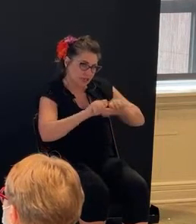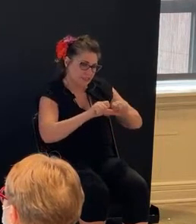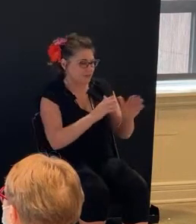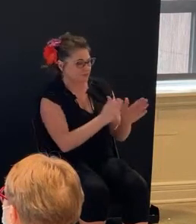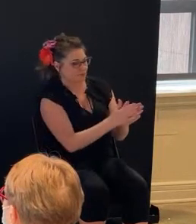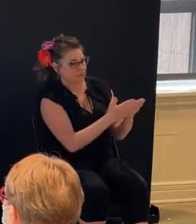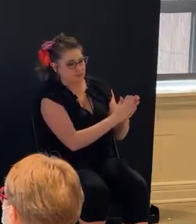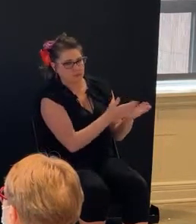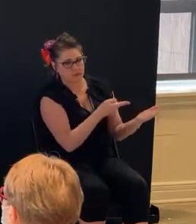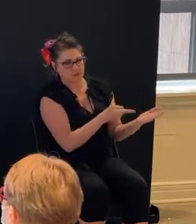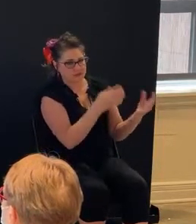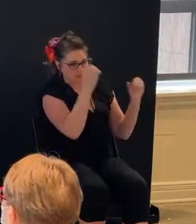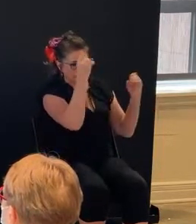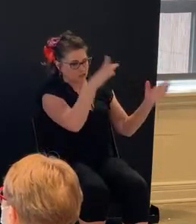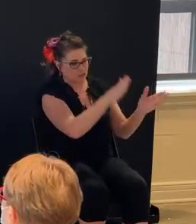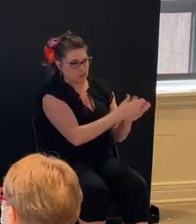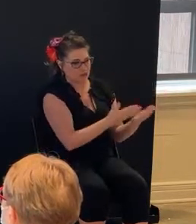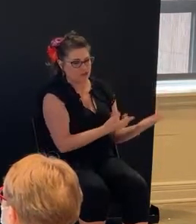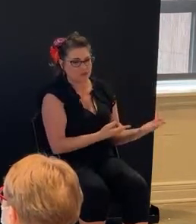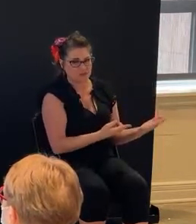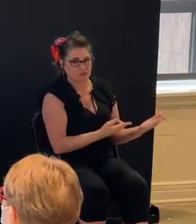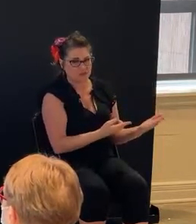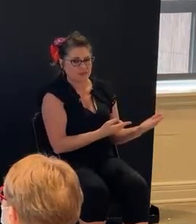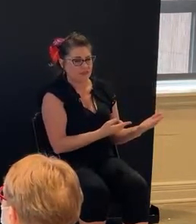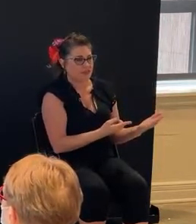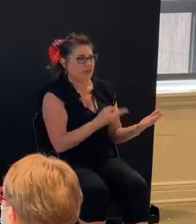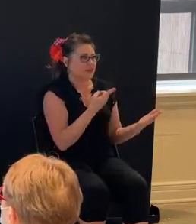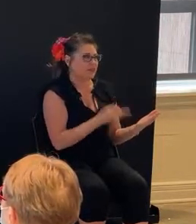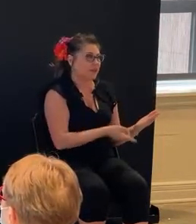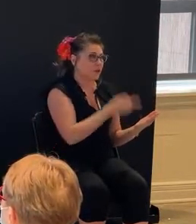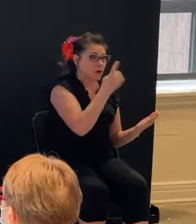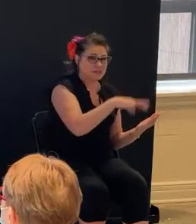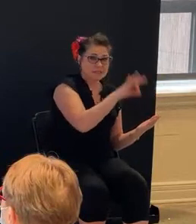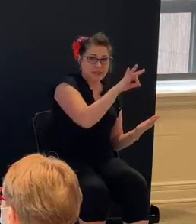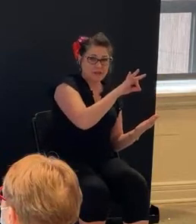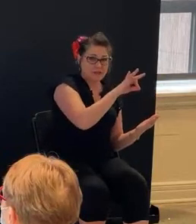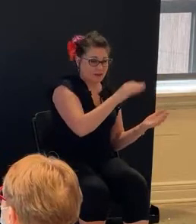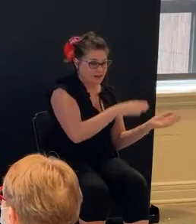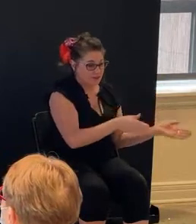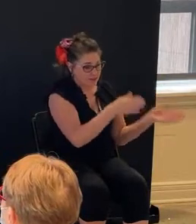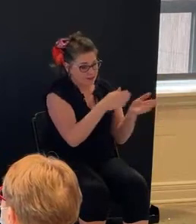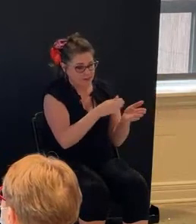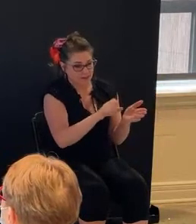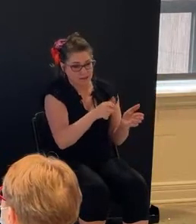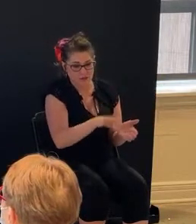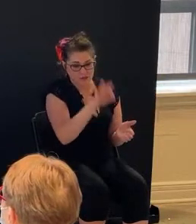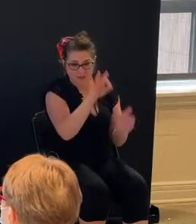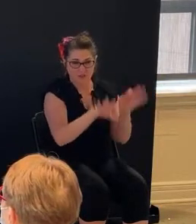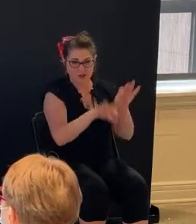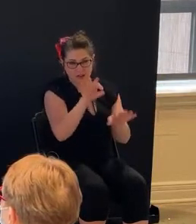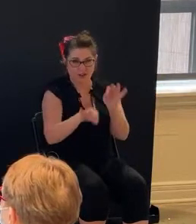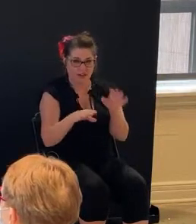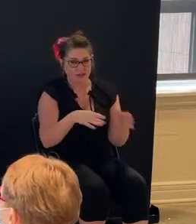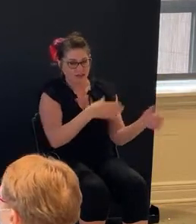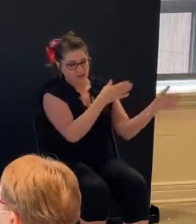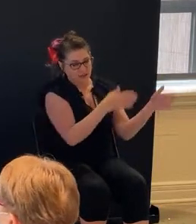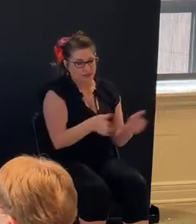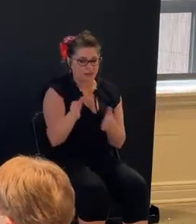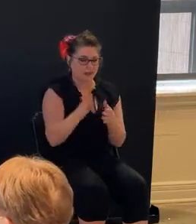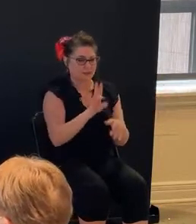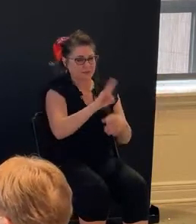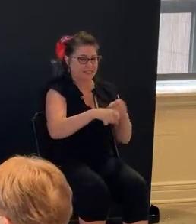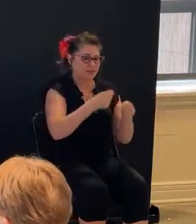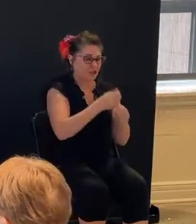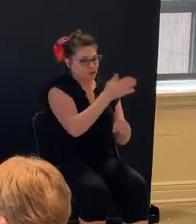seem like it's a straight shot from one discovery to the next, a few sentences, and you've leaped forward 70 years.